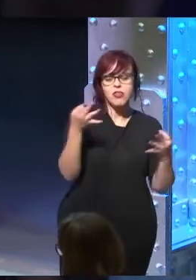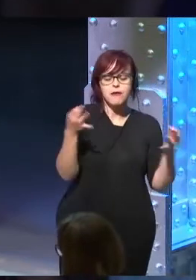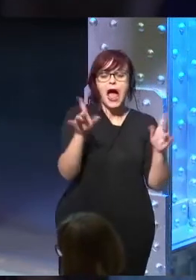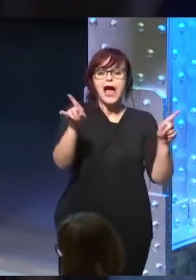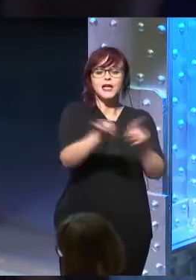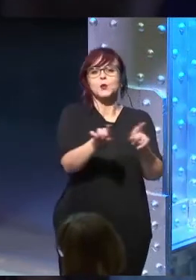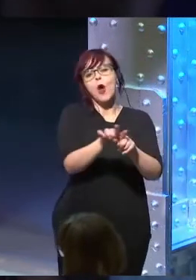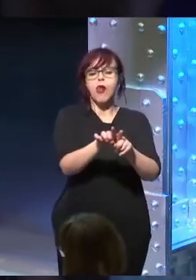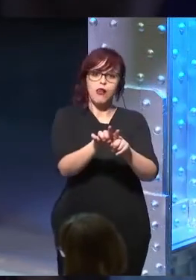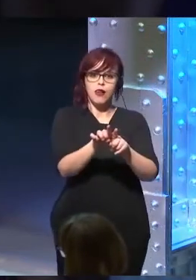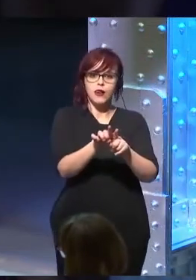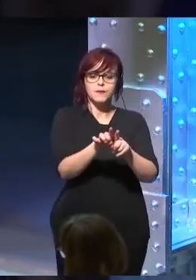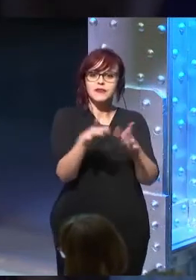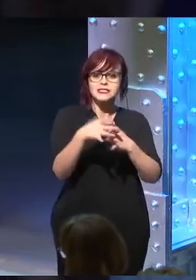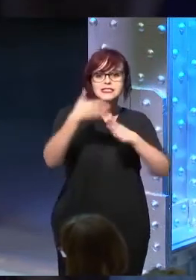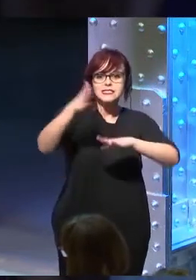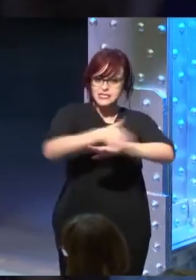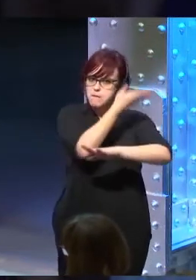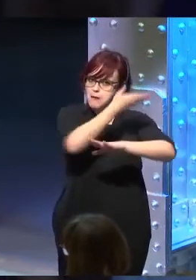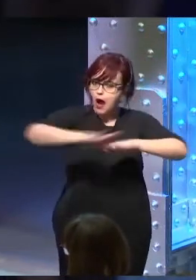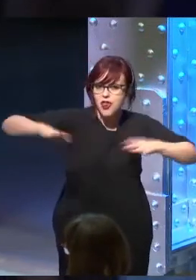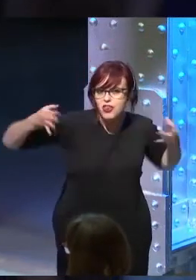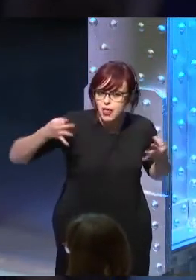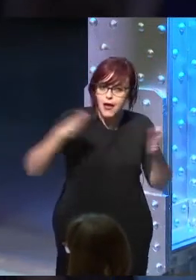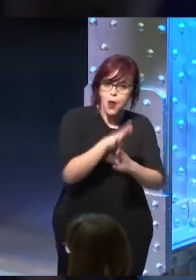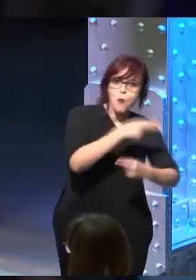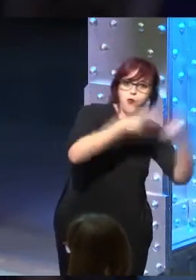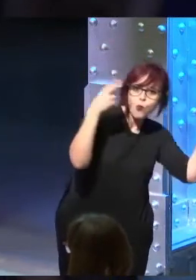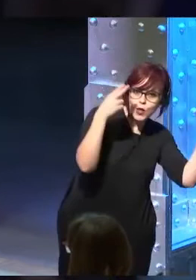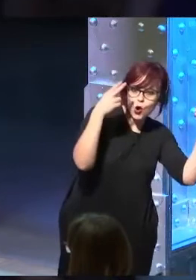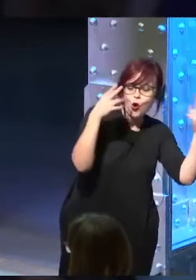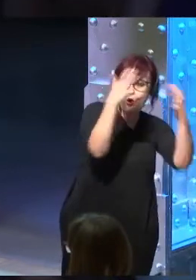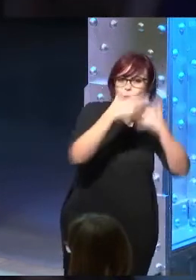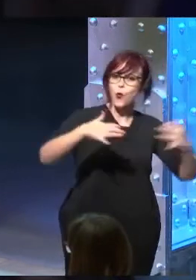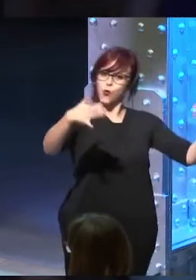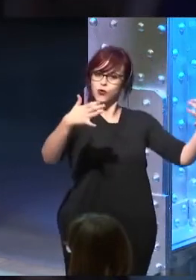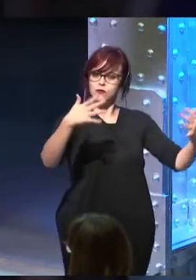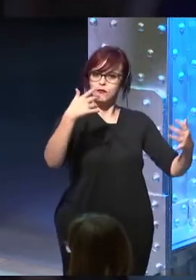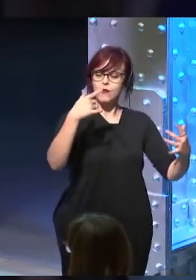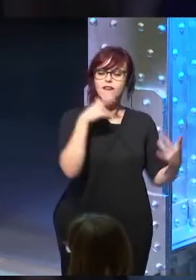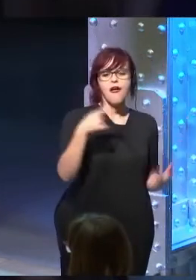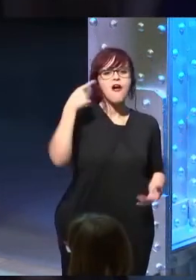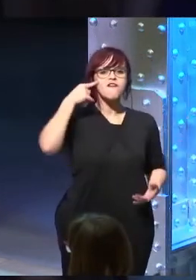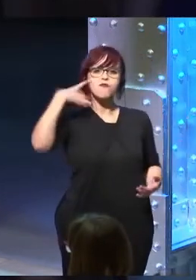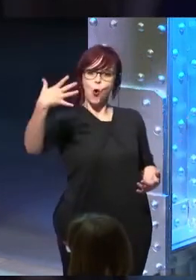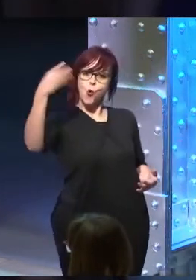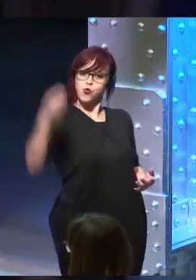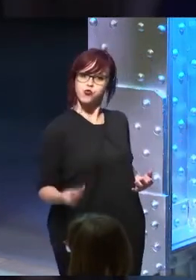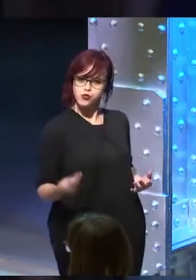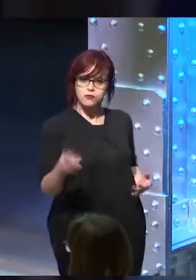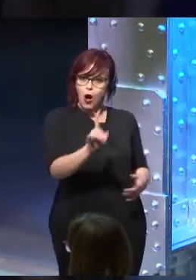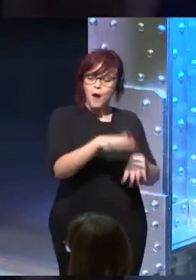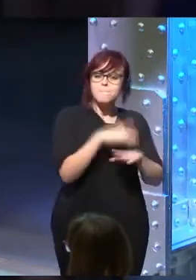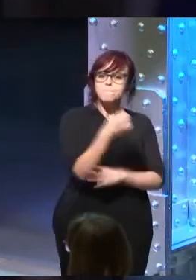disassociating power from public prestige. It means trying to think about power